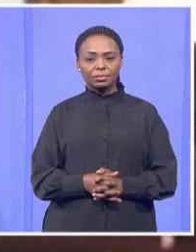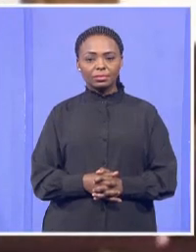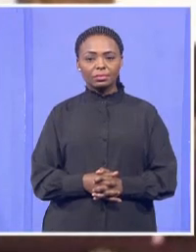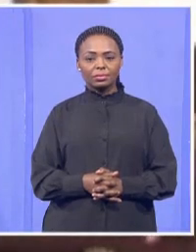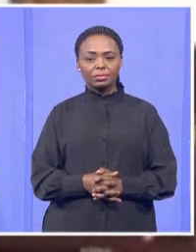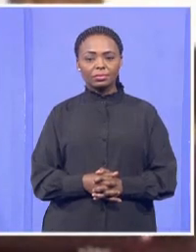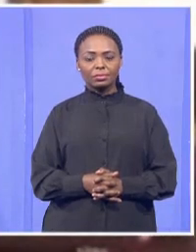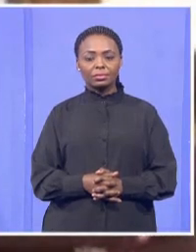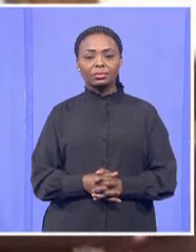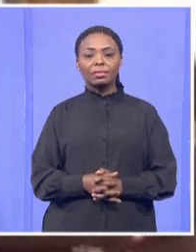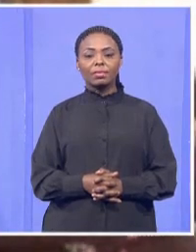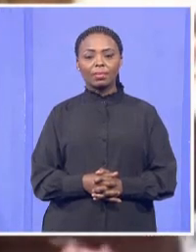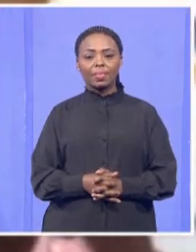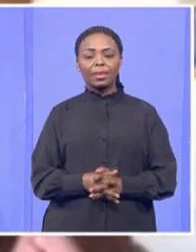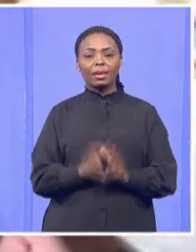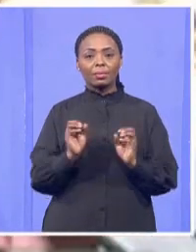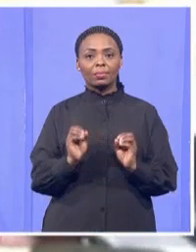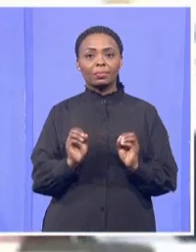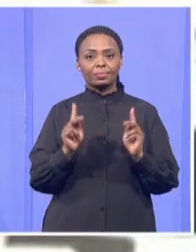Okay.